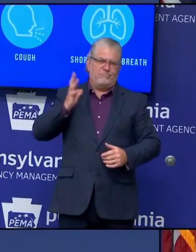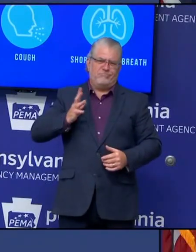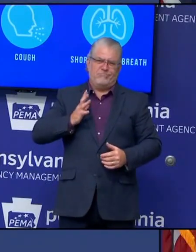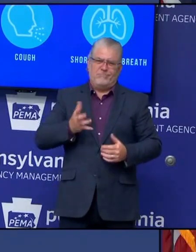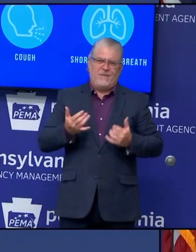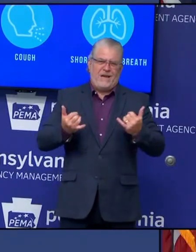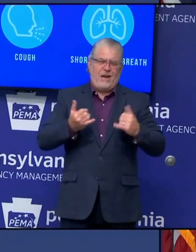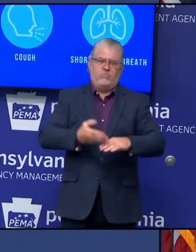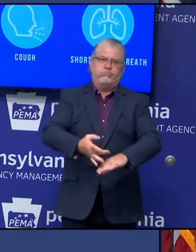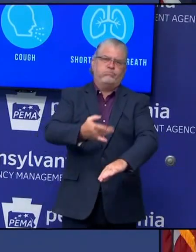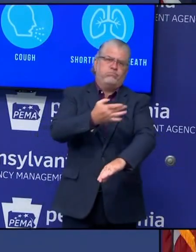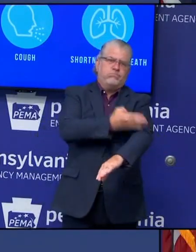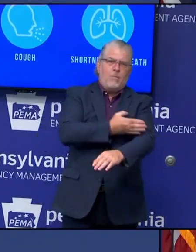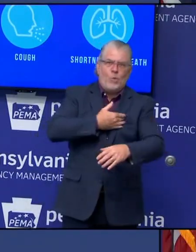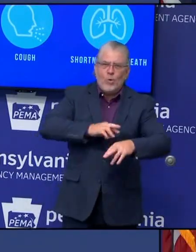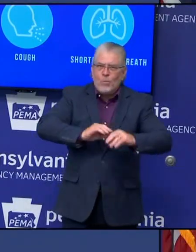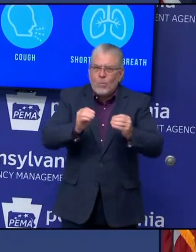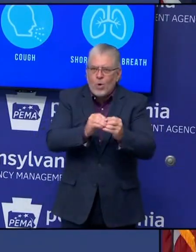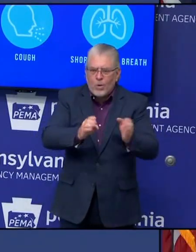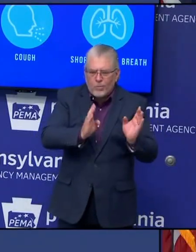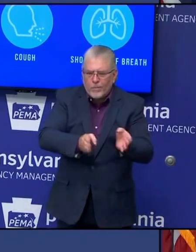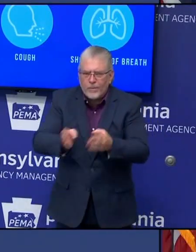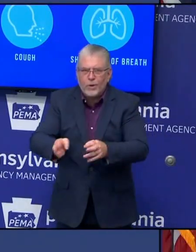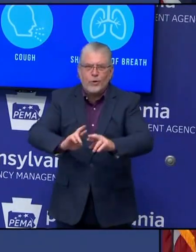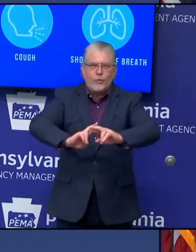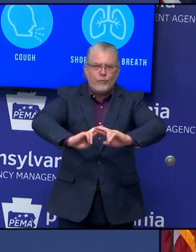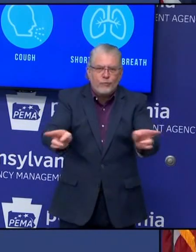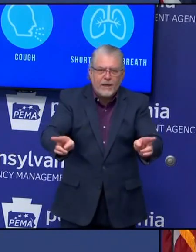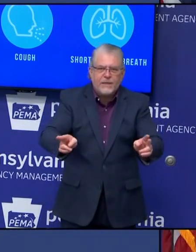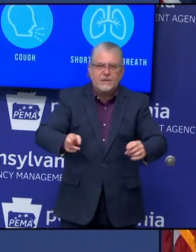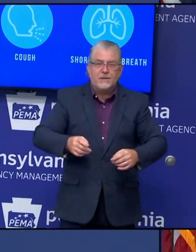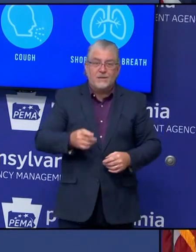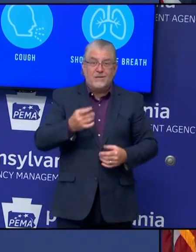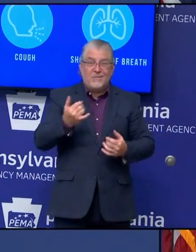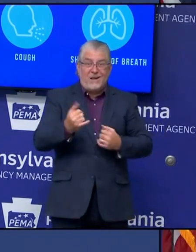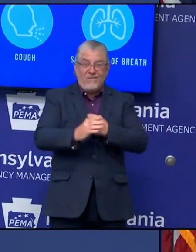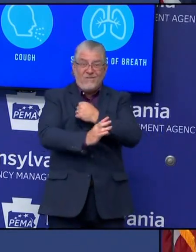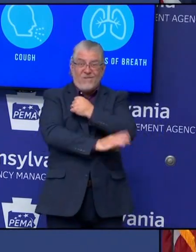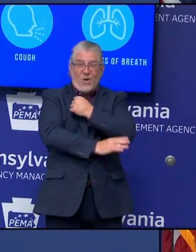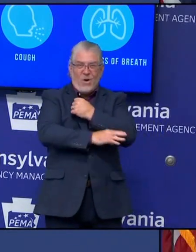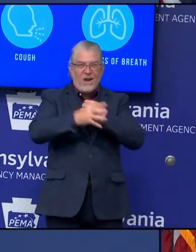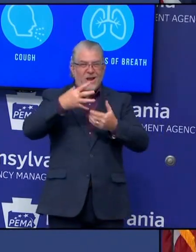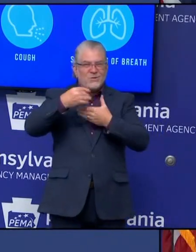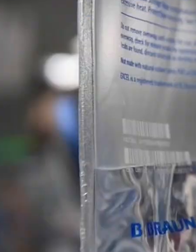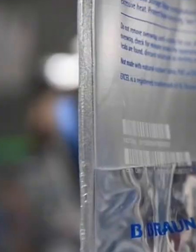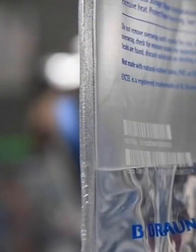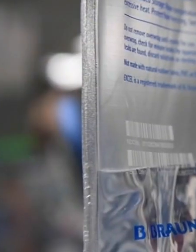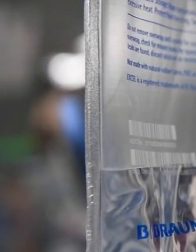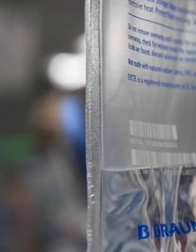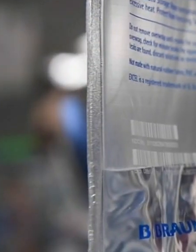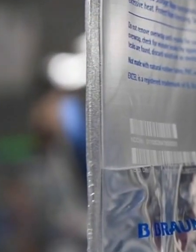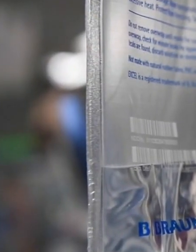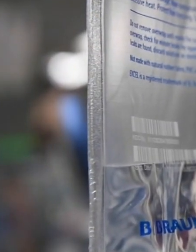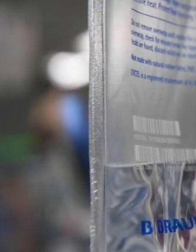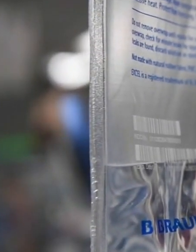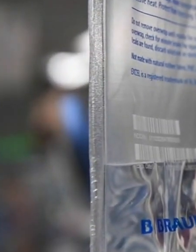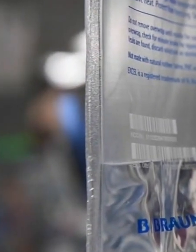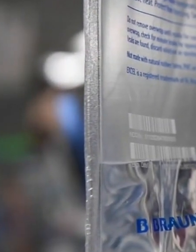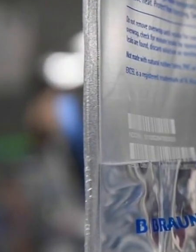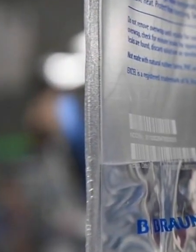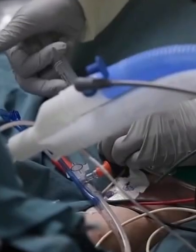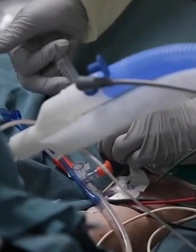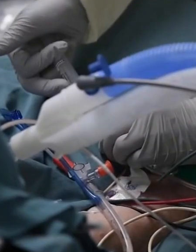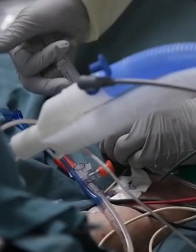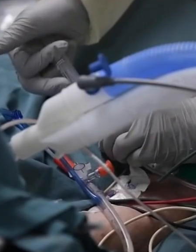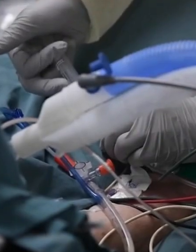increases continue in the fall, as the weather now is colder and people are more indoors, we could see challenges to